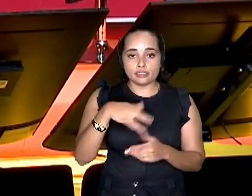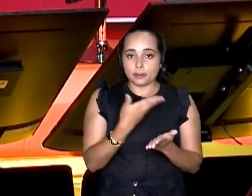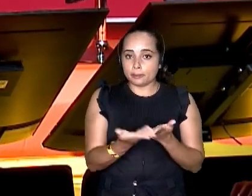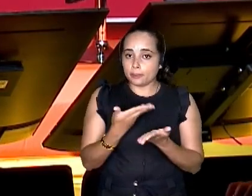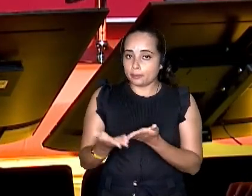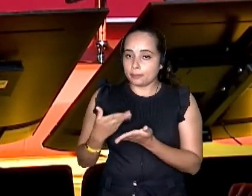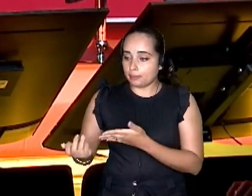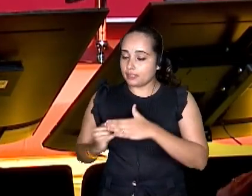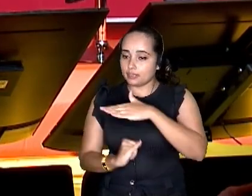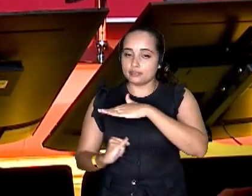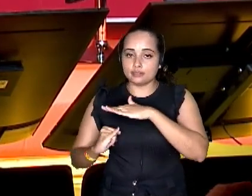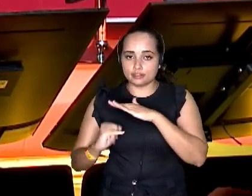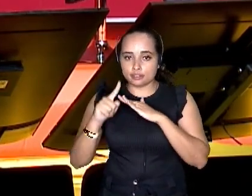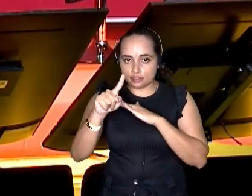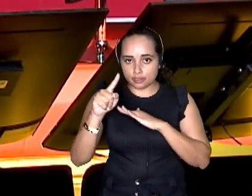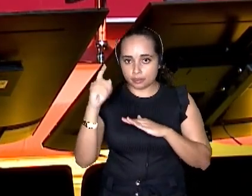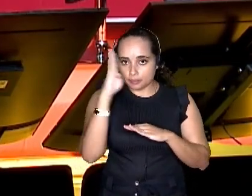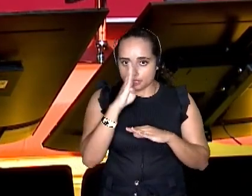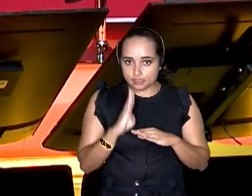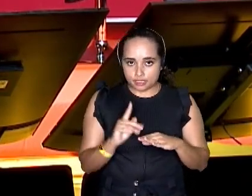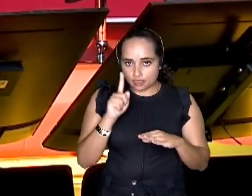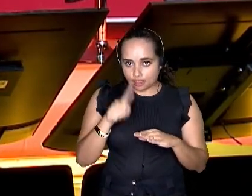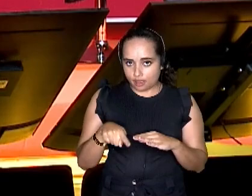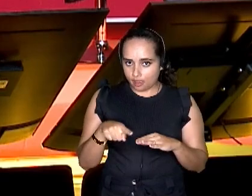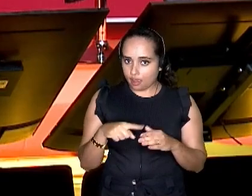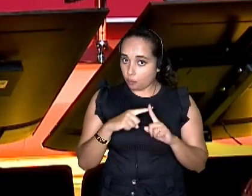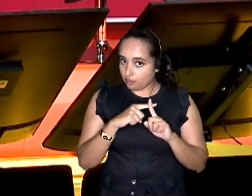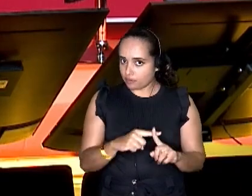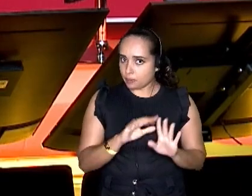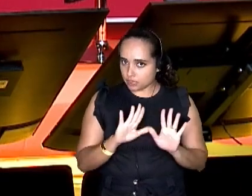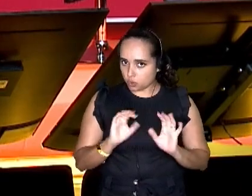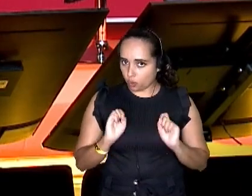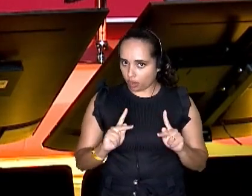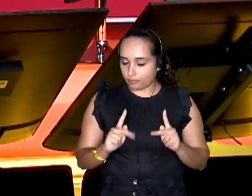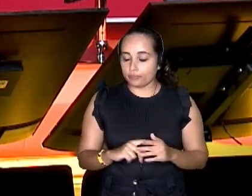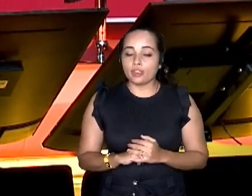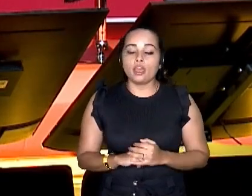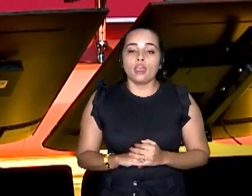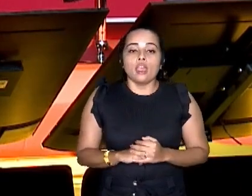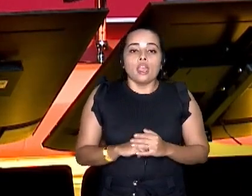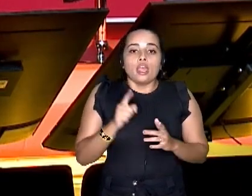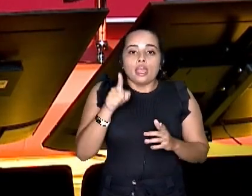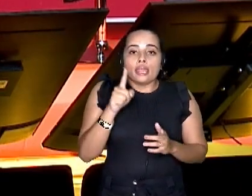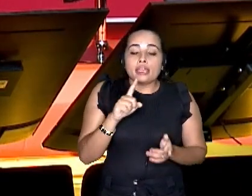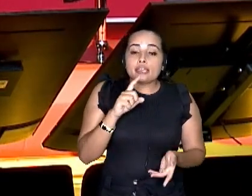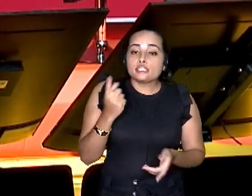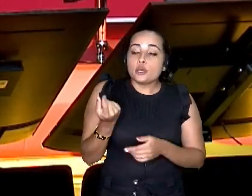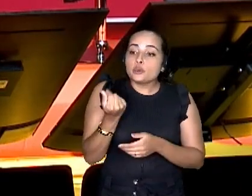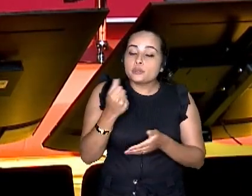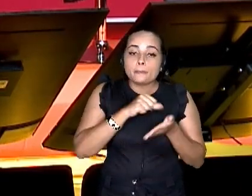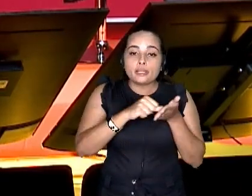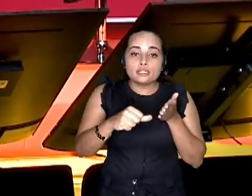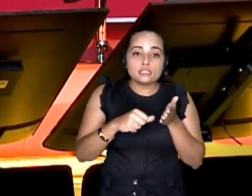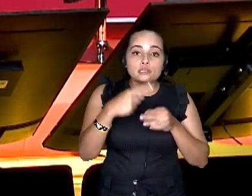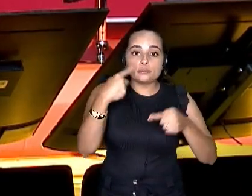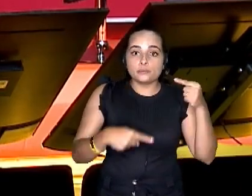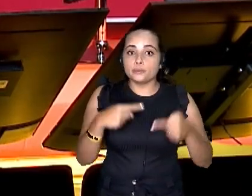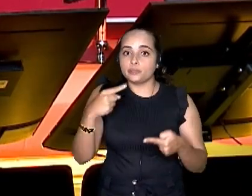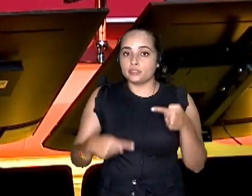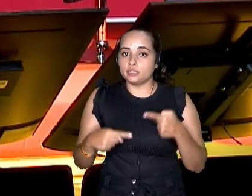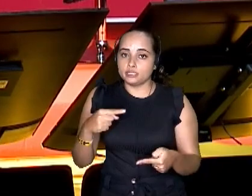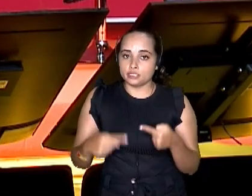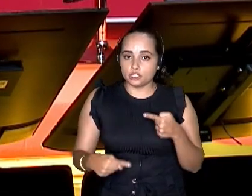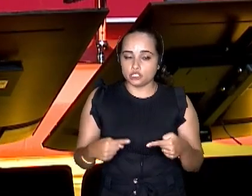actually a statement, sorry. The current intercompany pricing policy is the main driver for local losses in contracts with